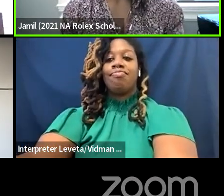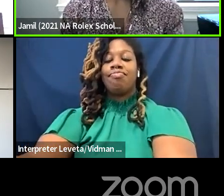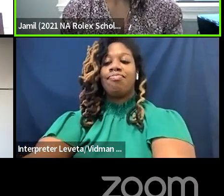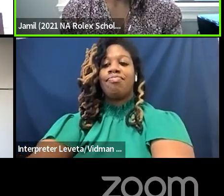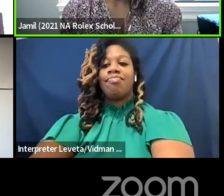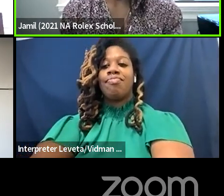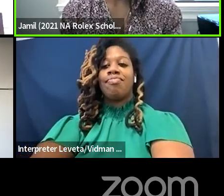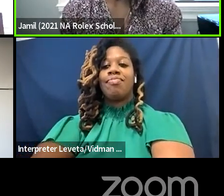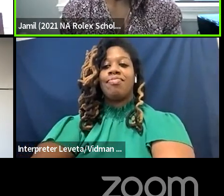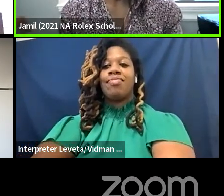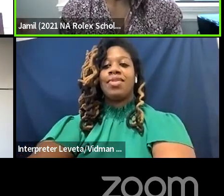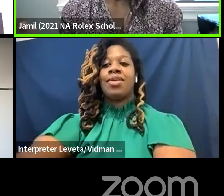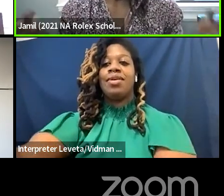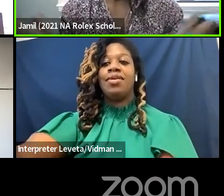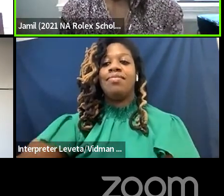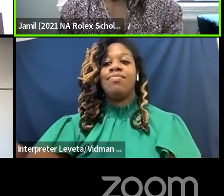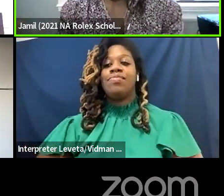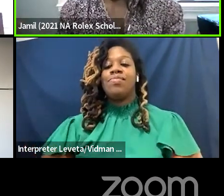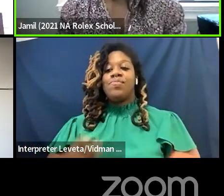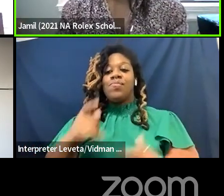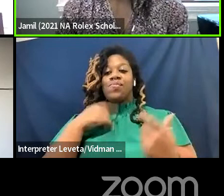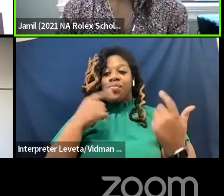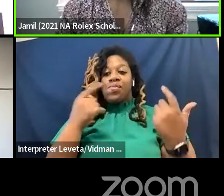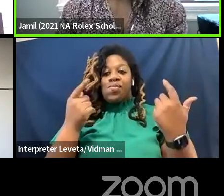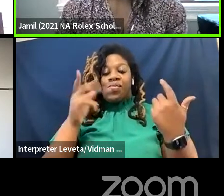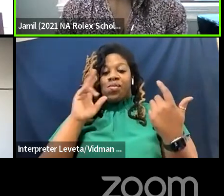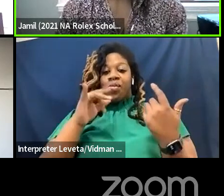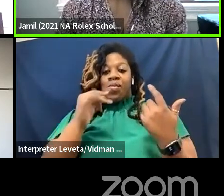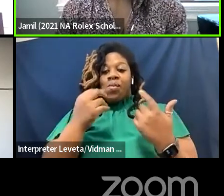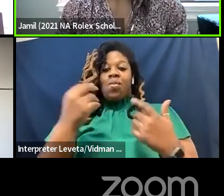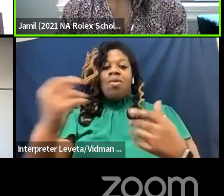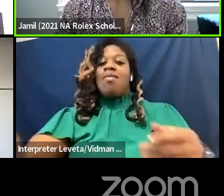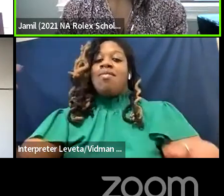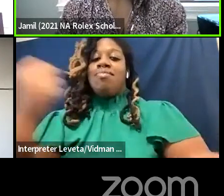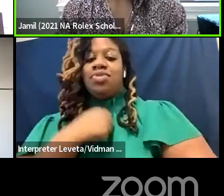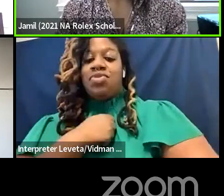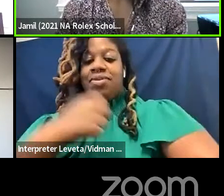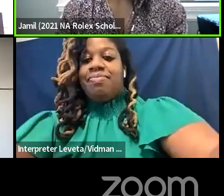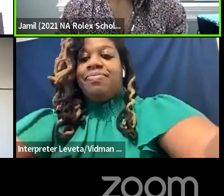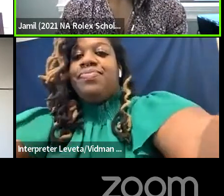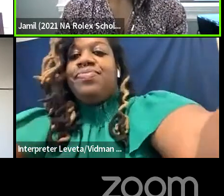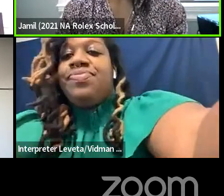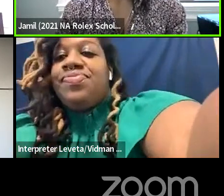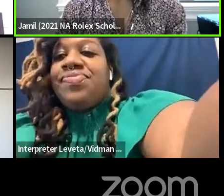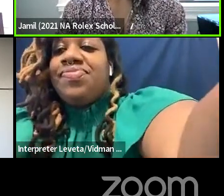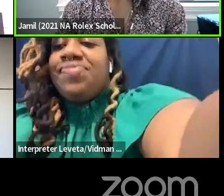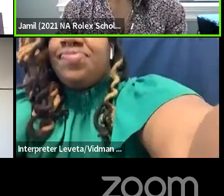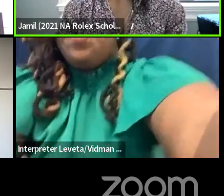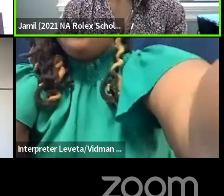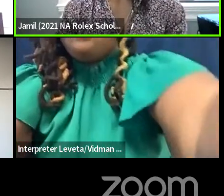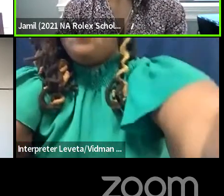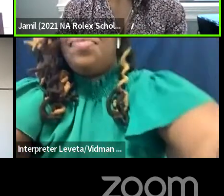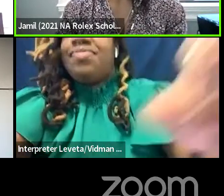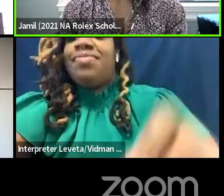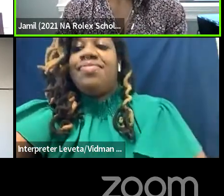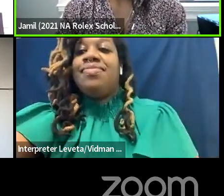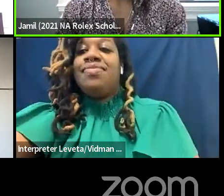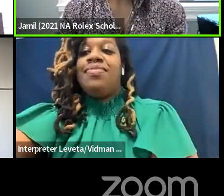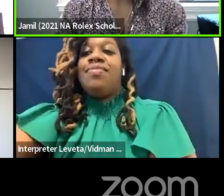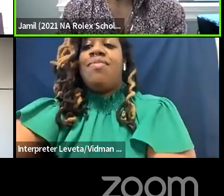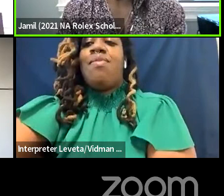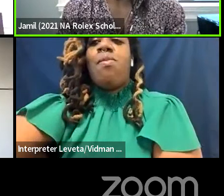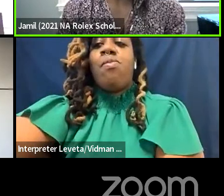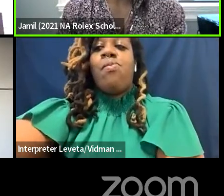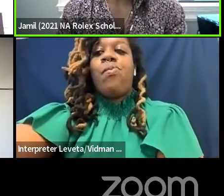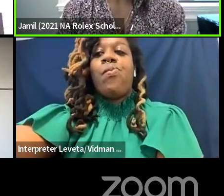I'm sort of a thrill seeker, I suppose. But because those experiences, those things that you end up being